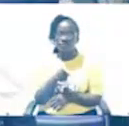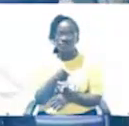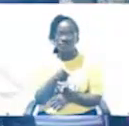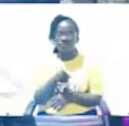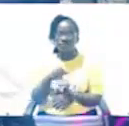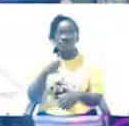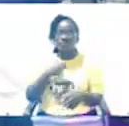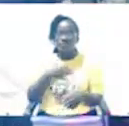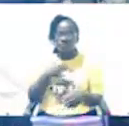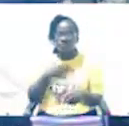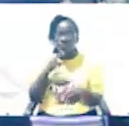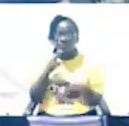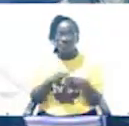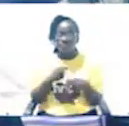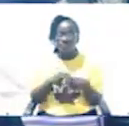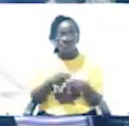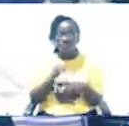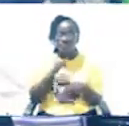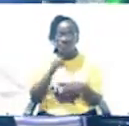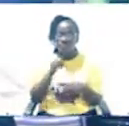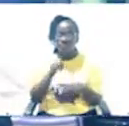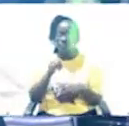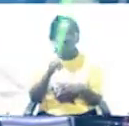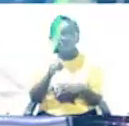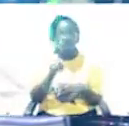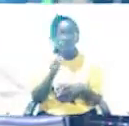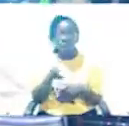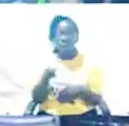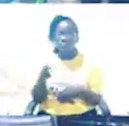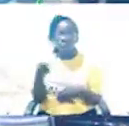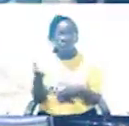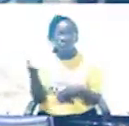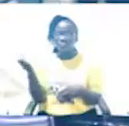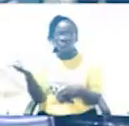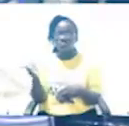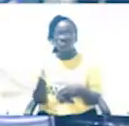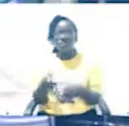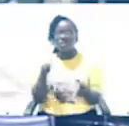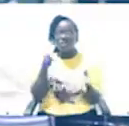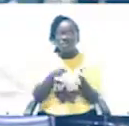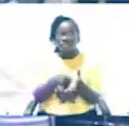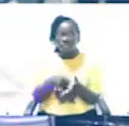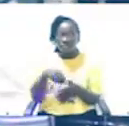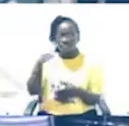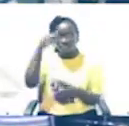is Abugri Soso and so. Yeah, friend me Abugri say. This man standing here is my father.